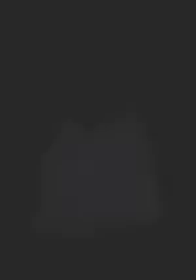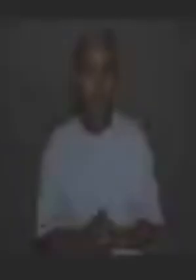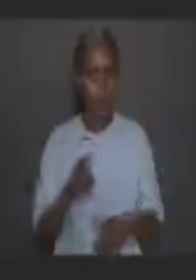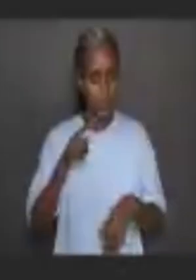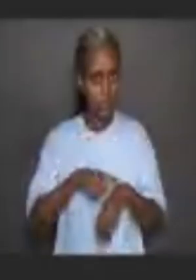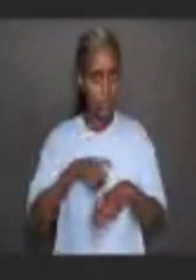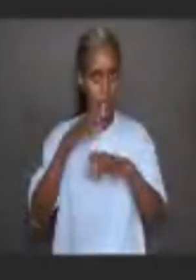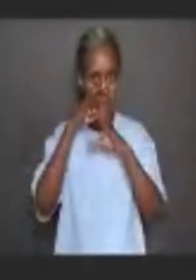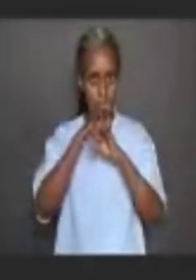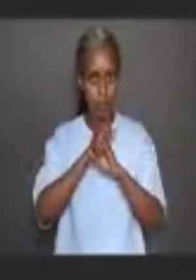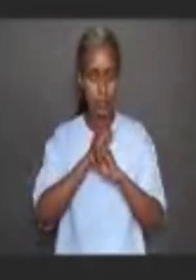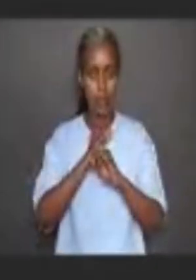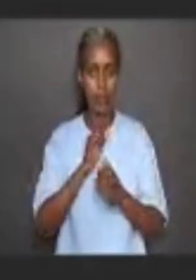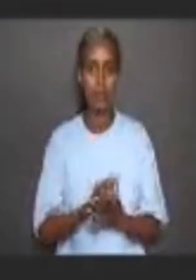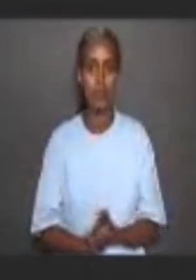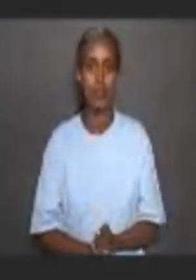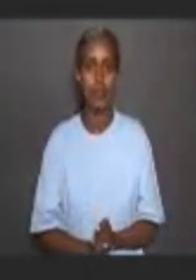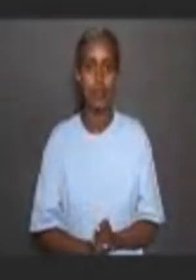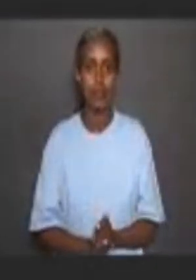Time's up.